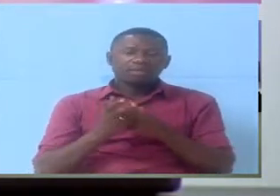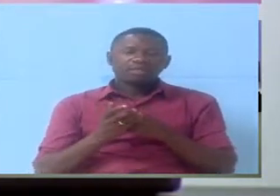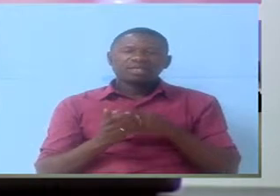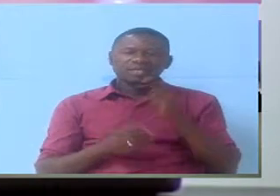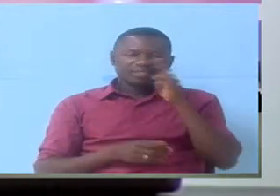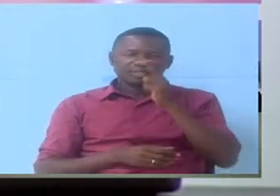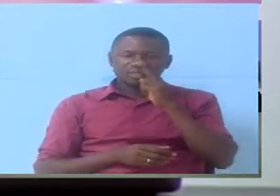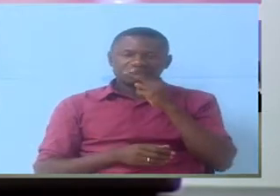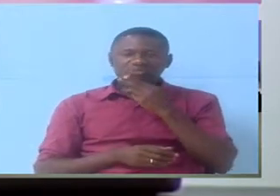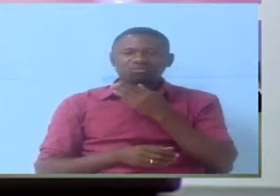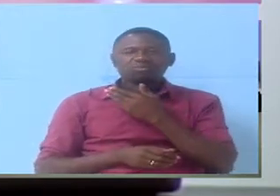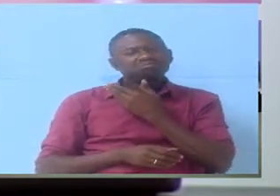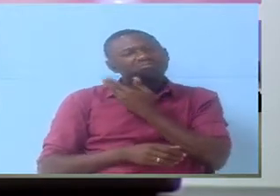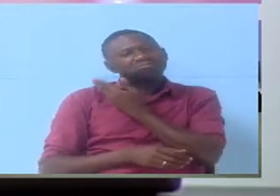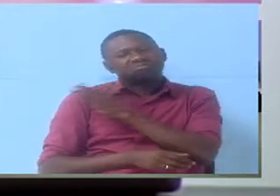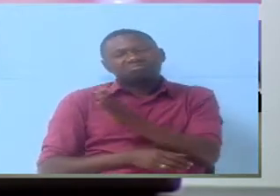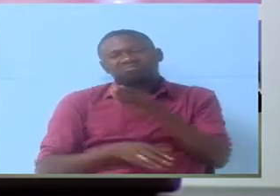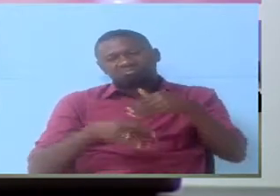So, were